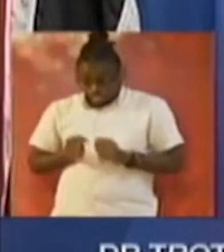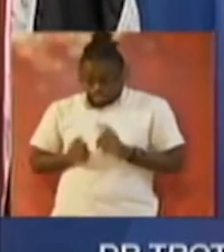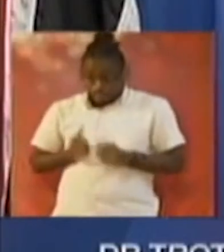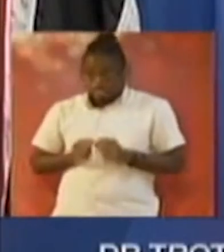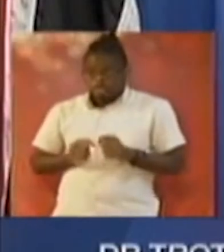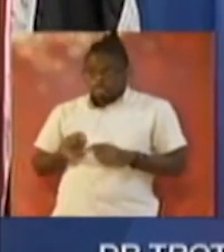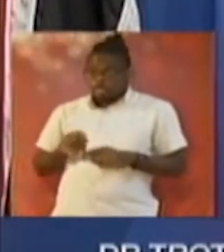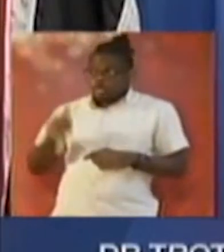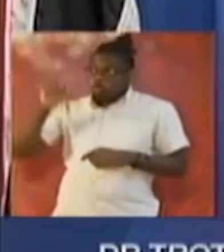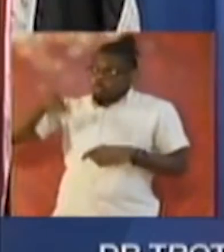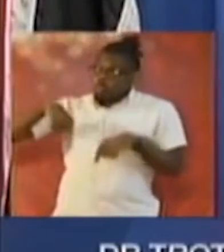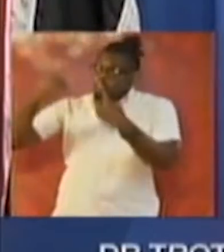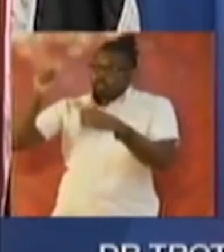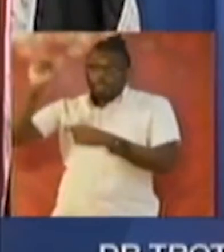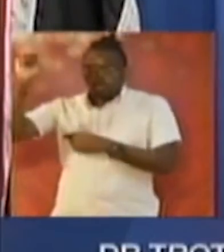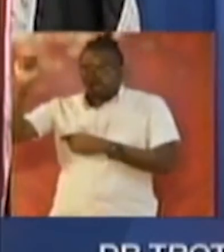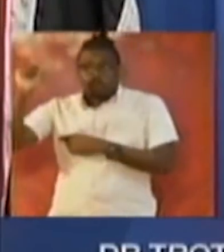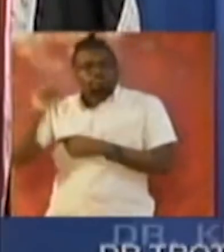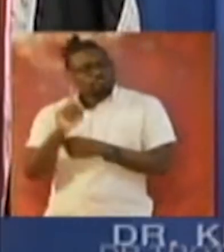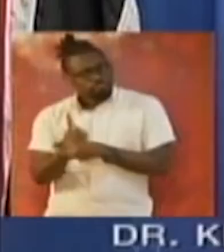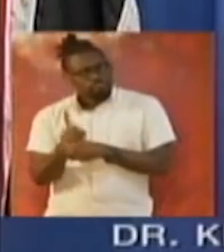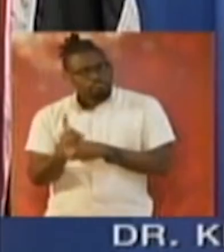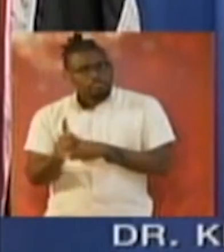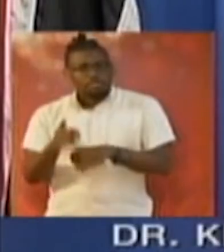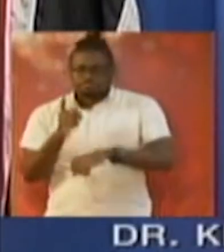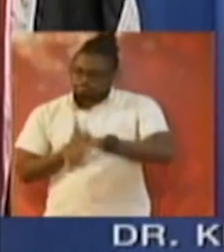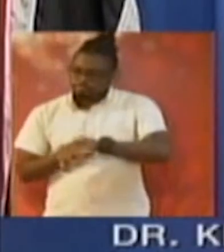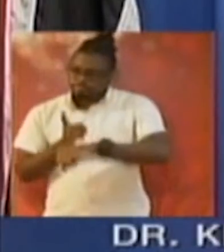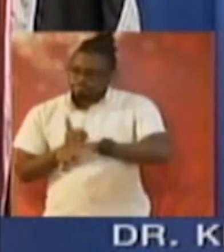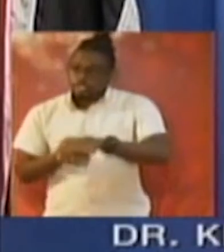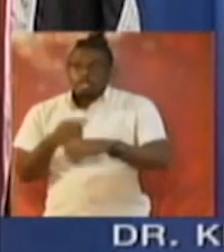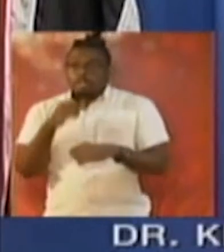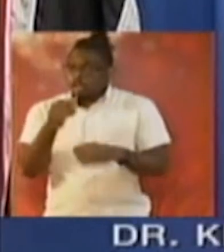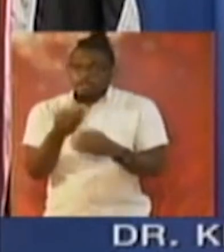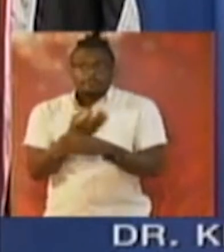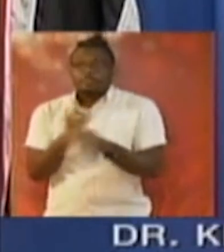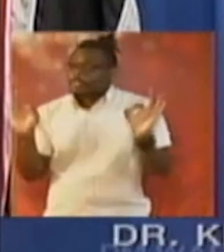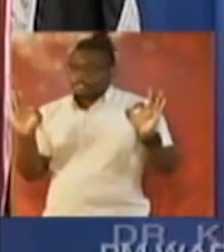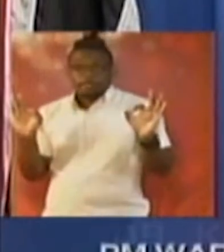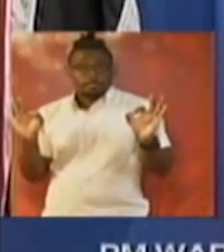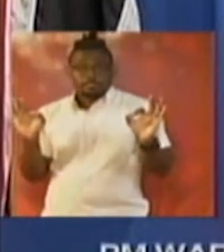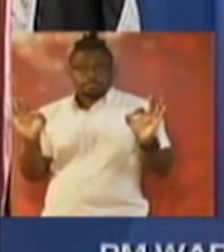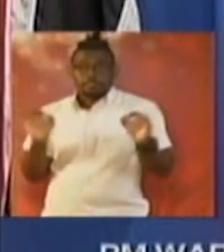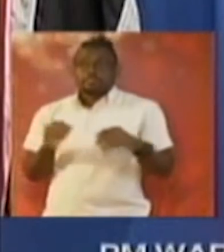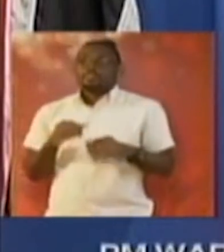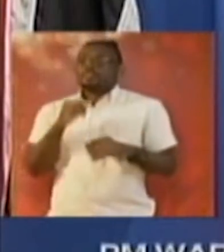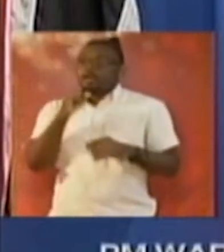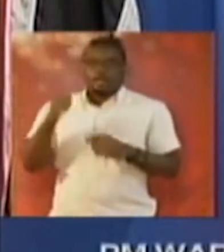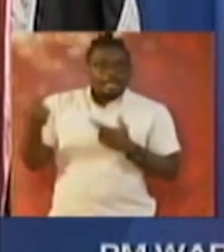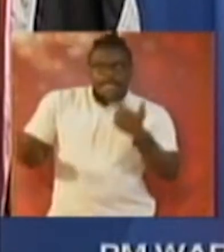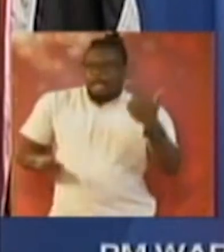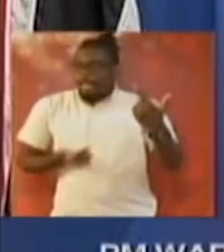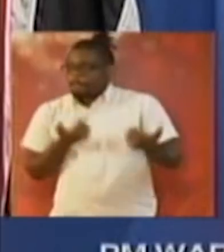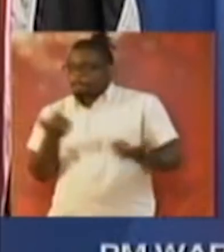Trinidadians going to Tobago. It is not a free-up zone. It is not a COVID propagation